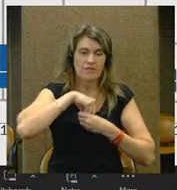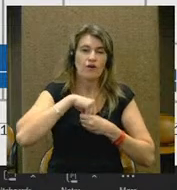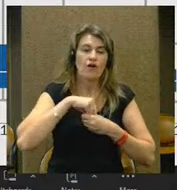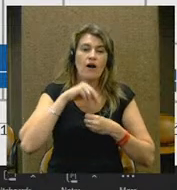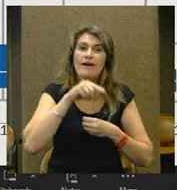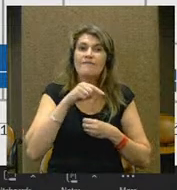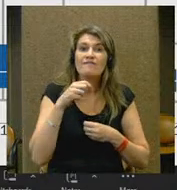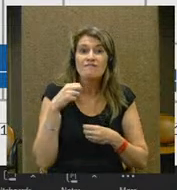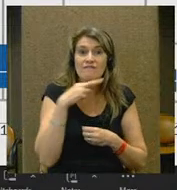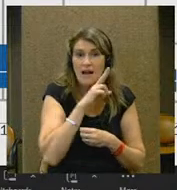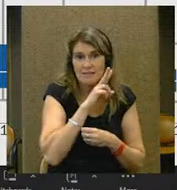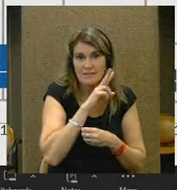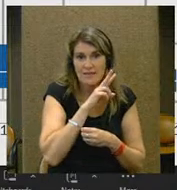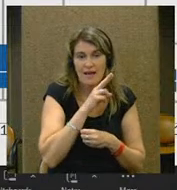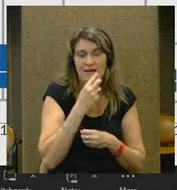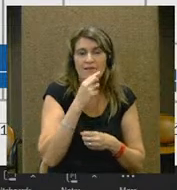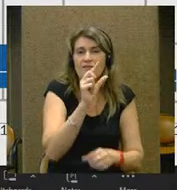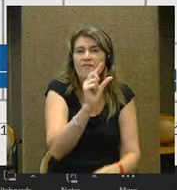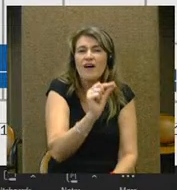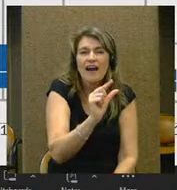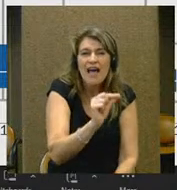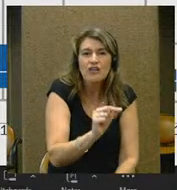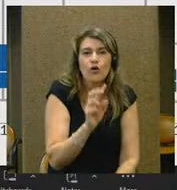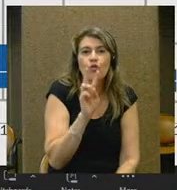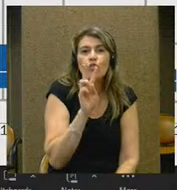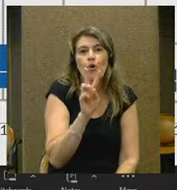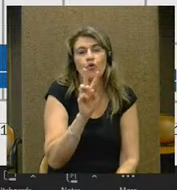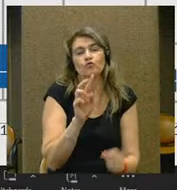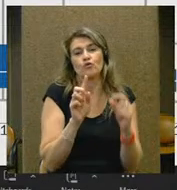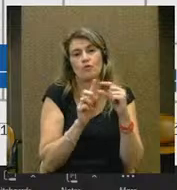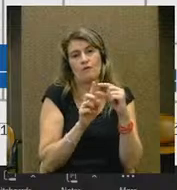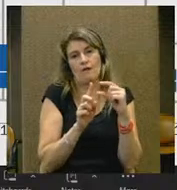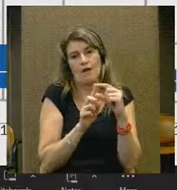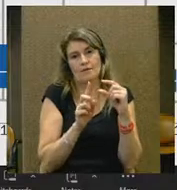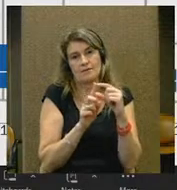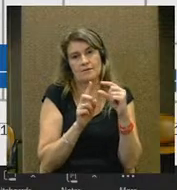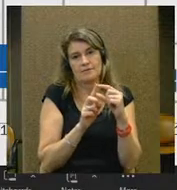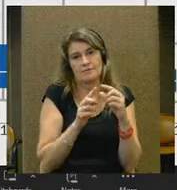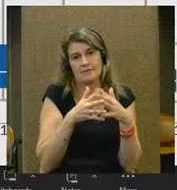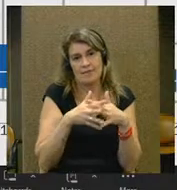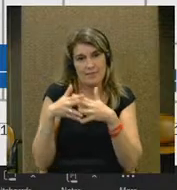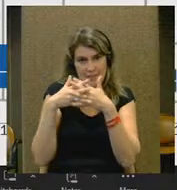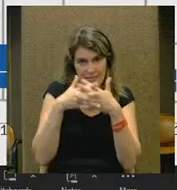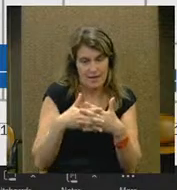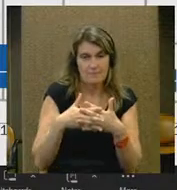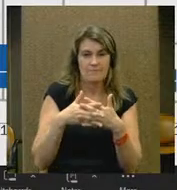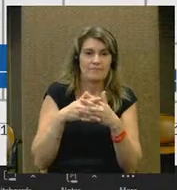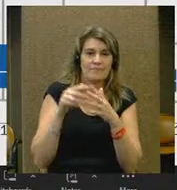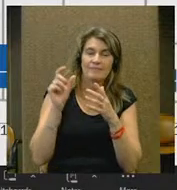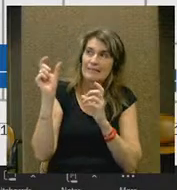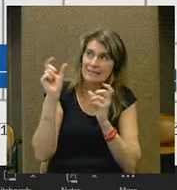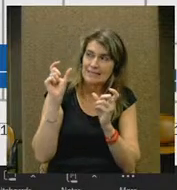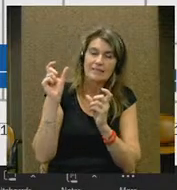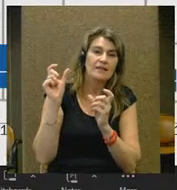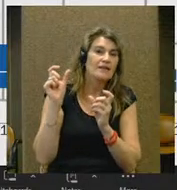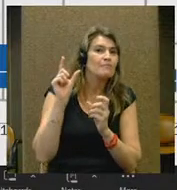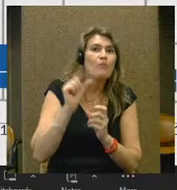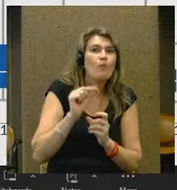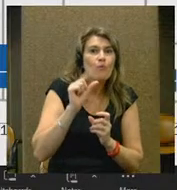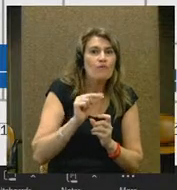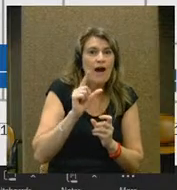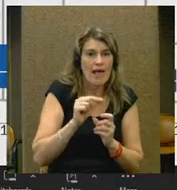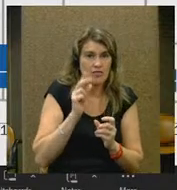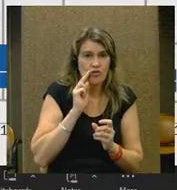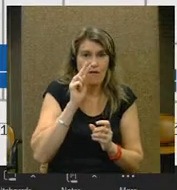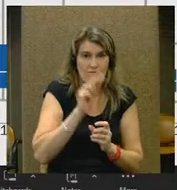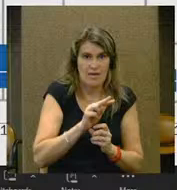as $2 a pill. Now, there's variation across the United States, but based on the analysis that we did a couple of years ago